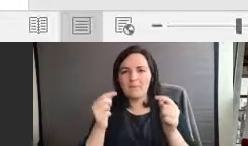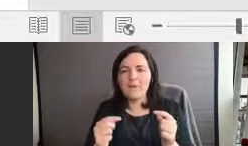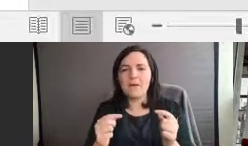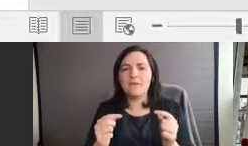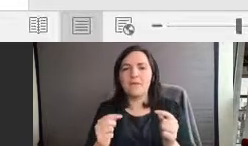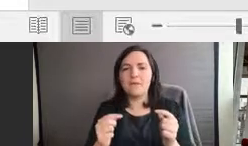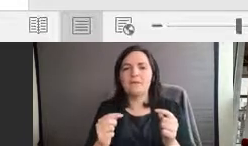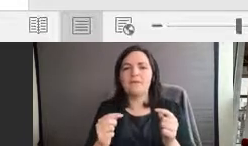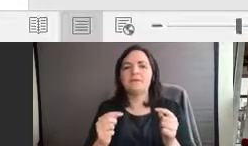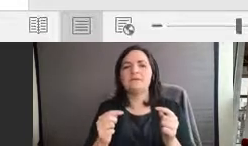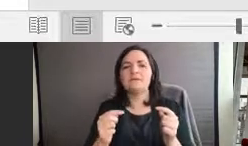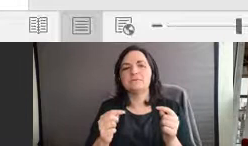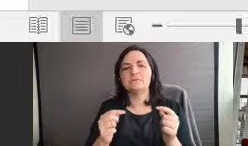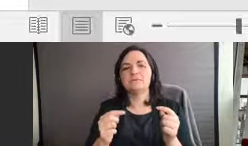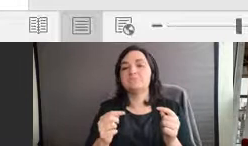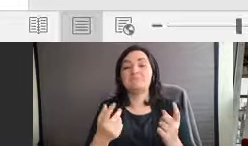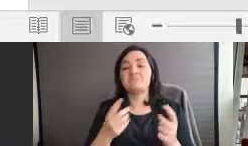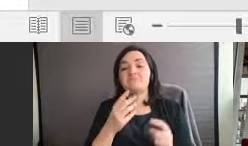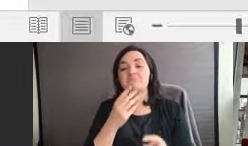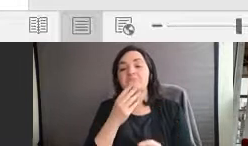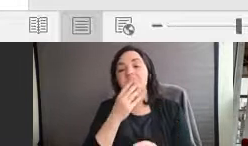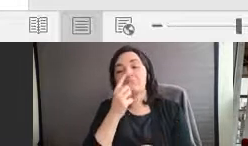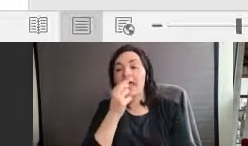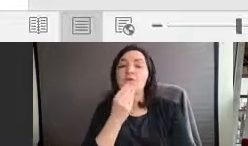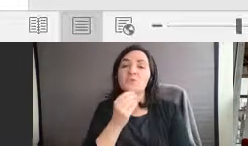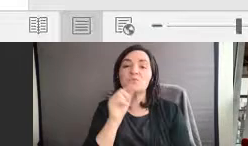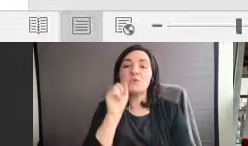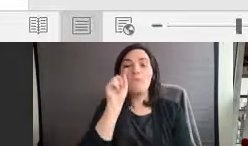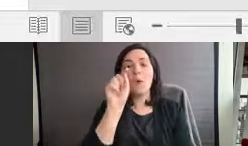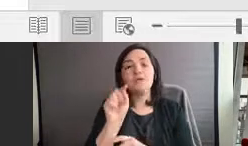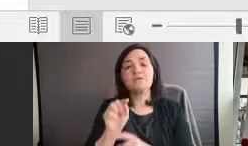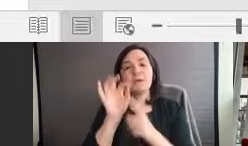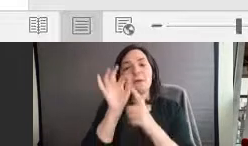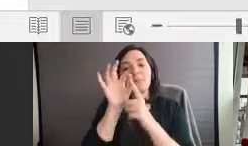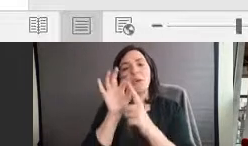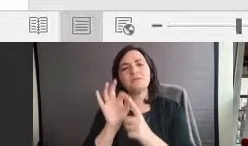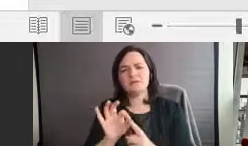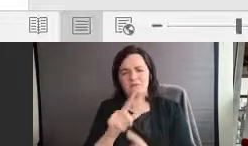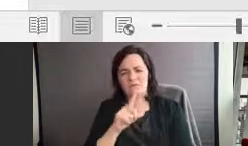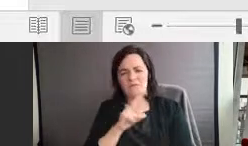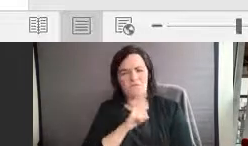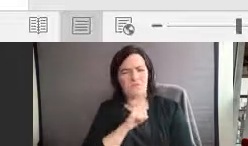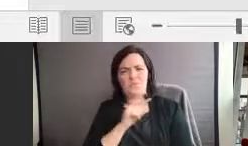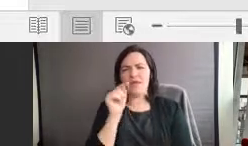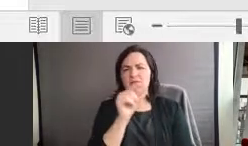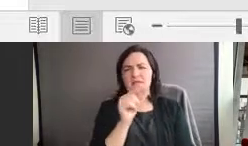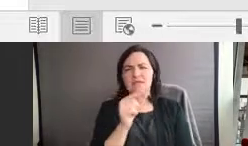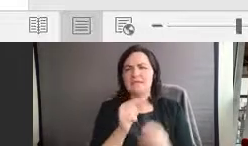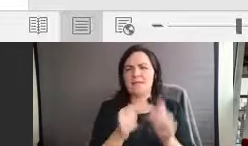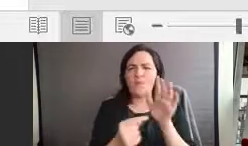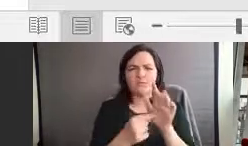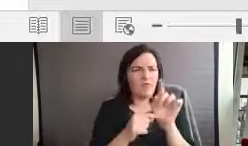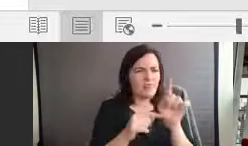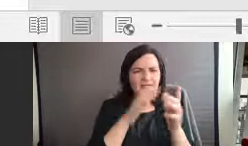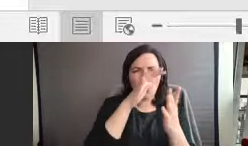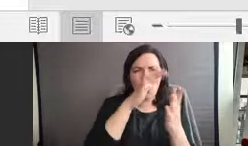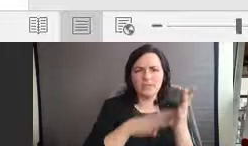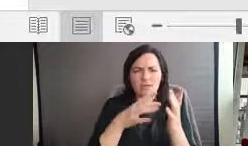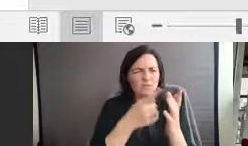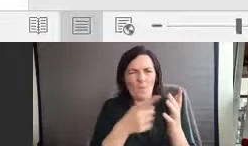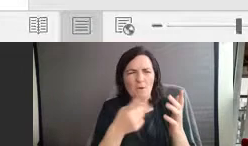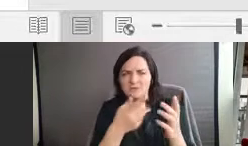on this side you could use bullet points to say what's the significant thing that you've got from